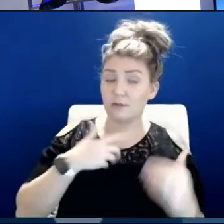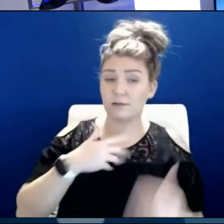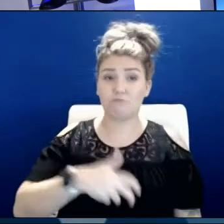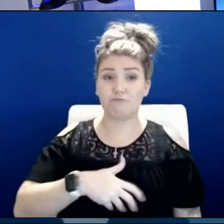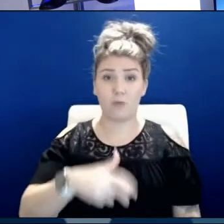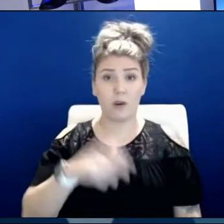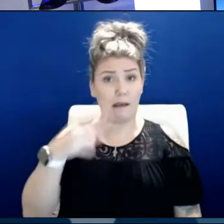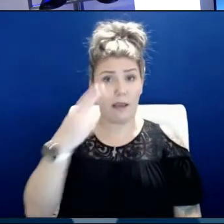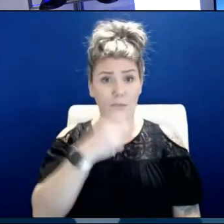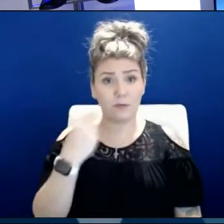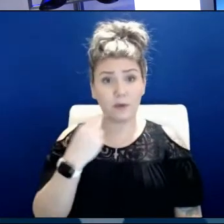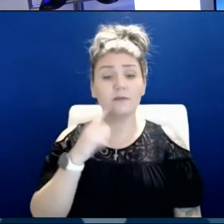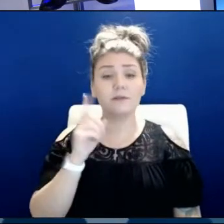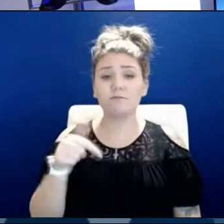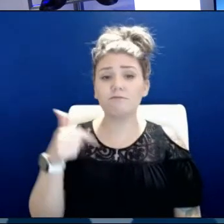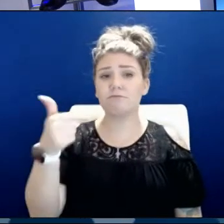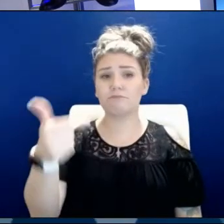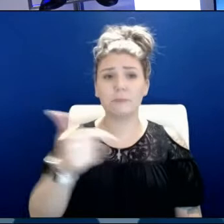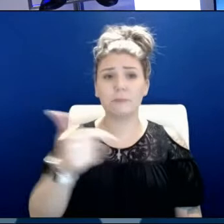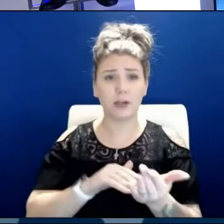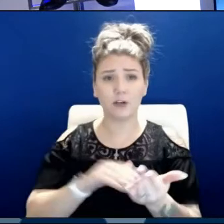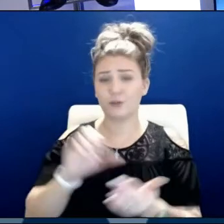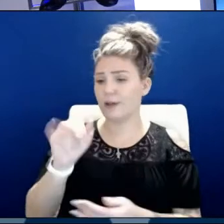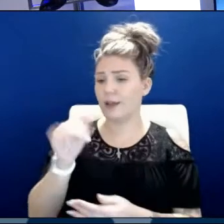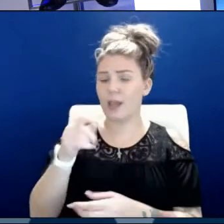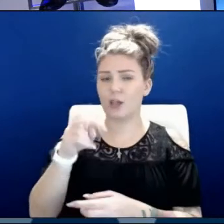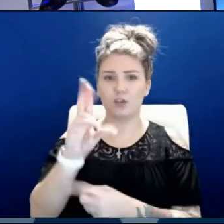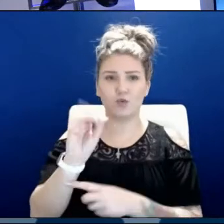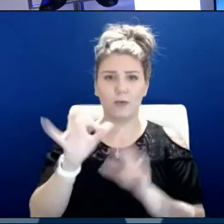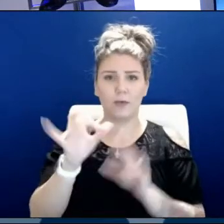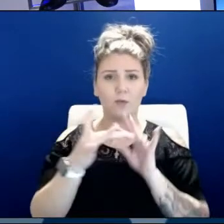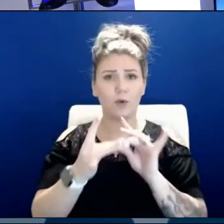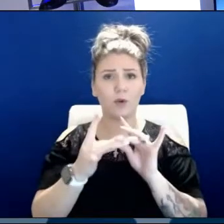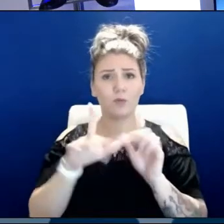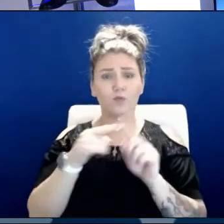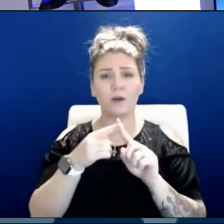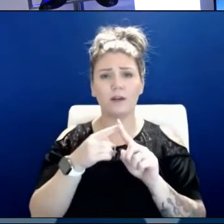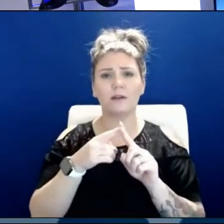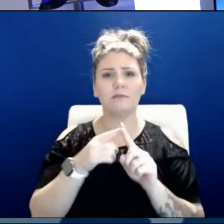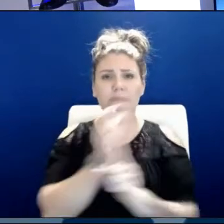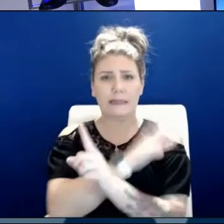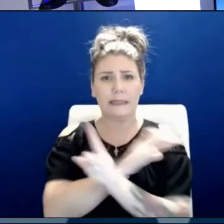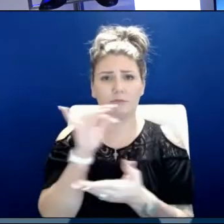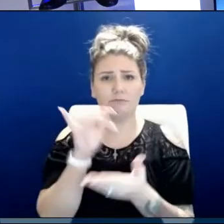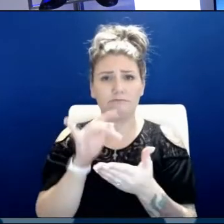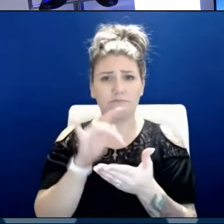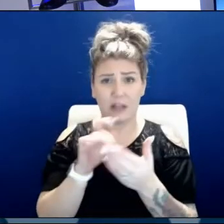So I'm going to turn back to you, Dr. Castro, this relationship. When you do these clinical trials, I'm going to bet pharmacists are involved